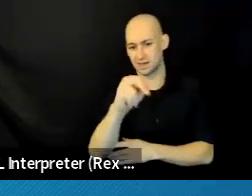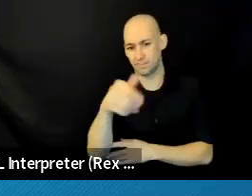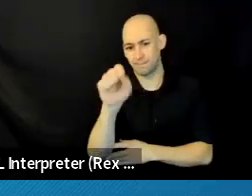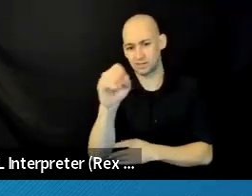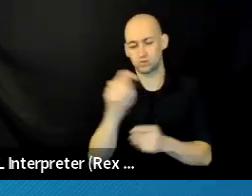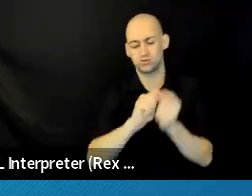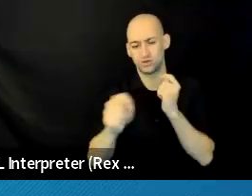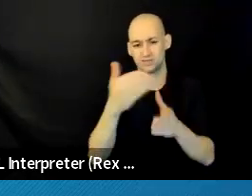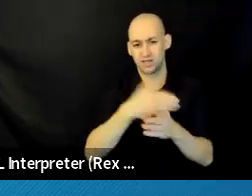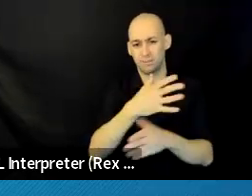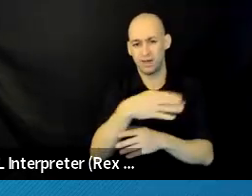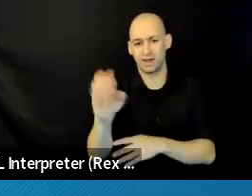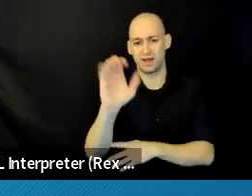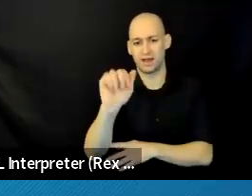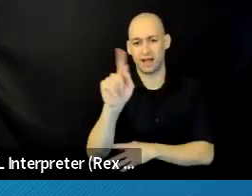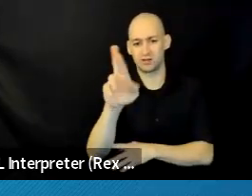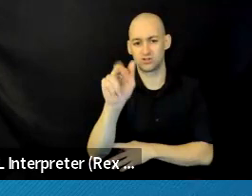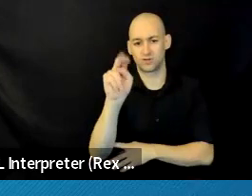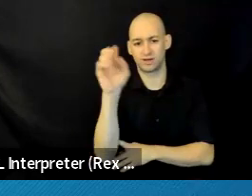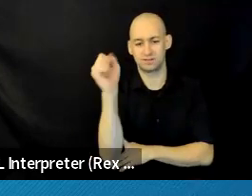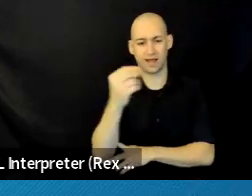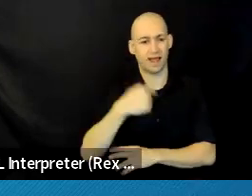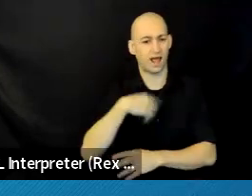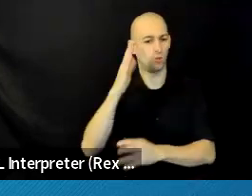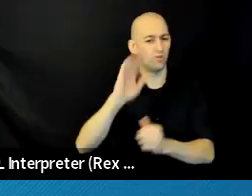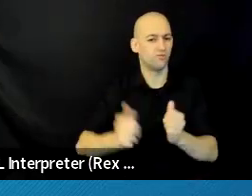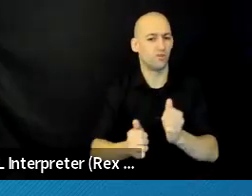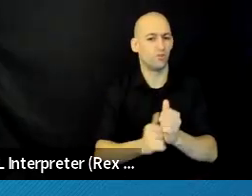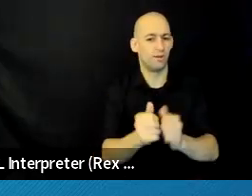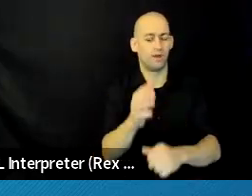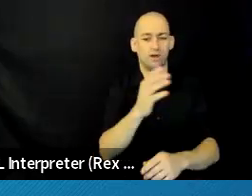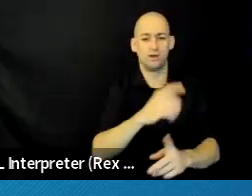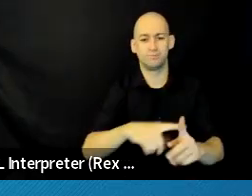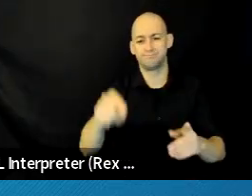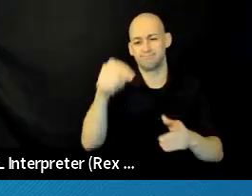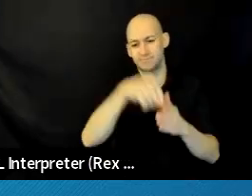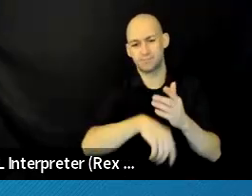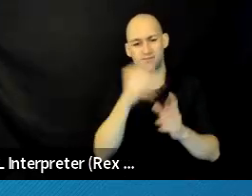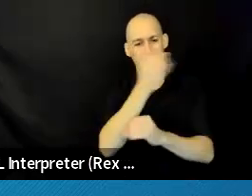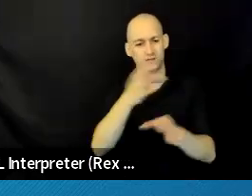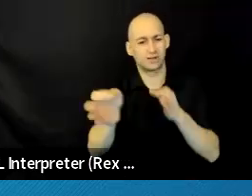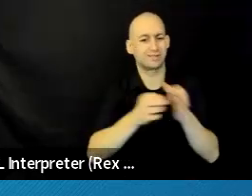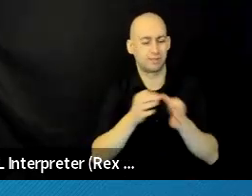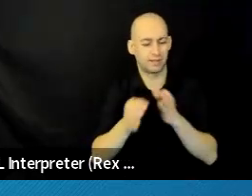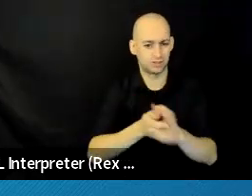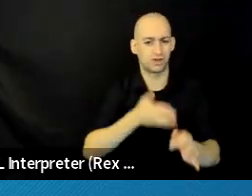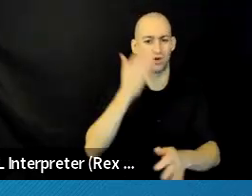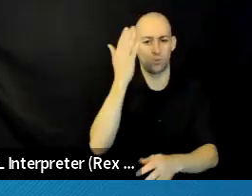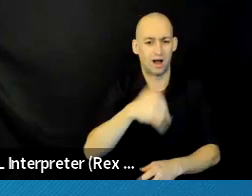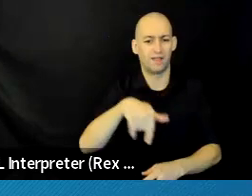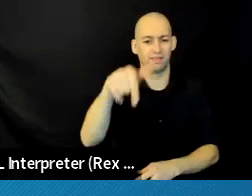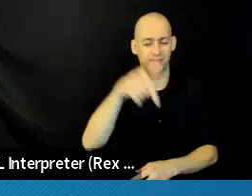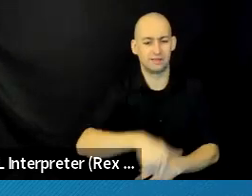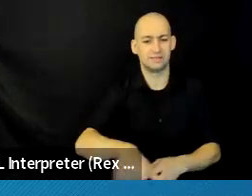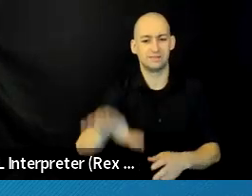and Caltrans. And then I will follow up going through a detailed explanation of why this